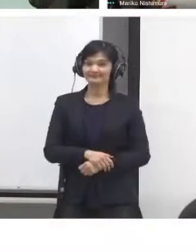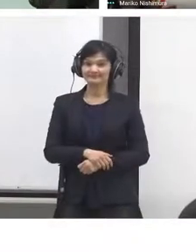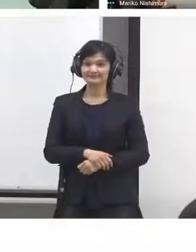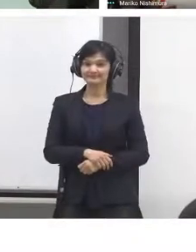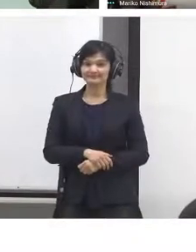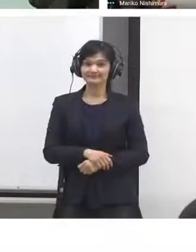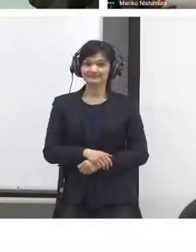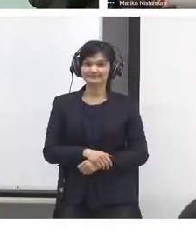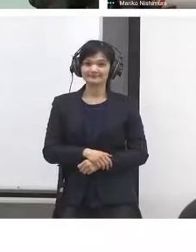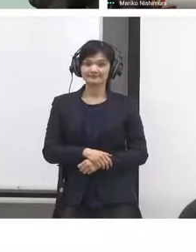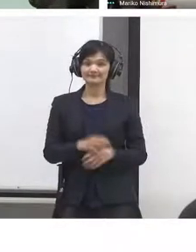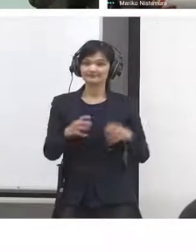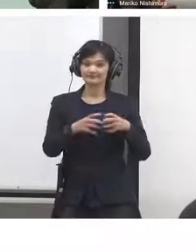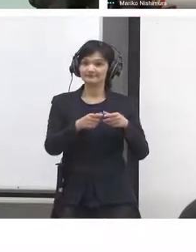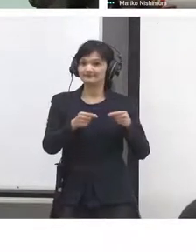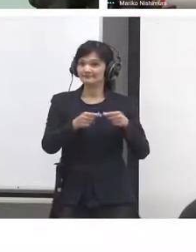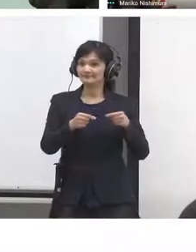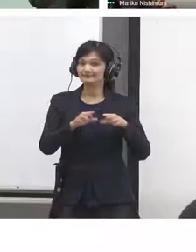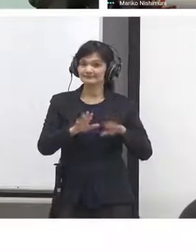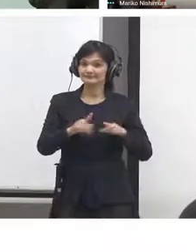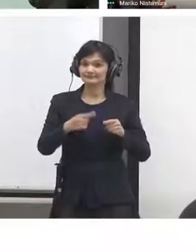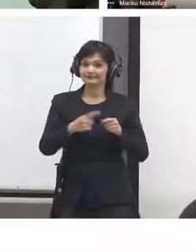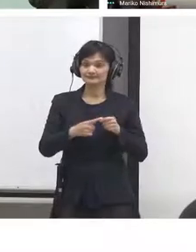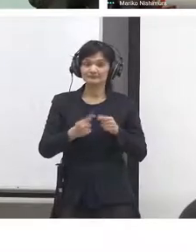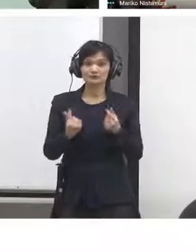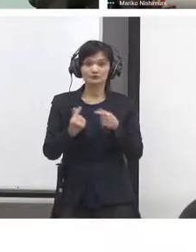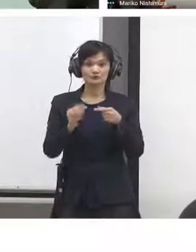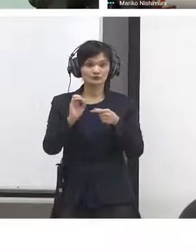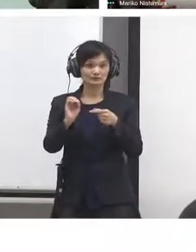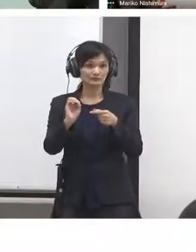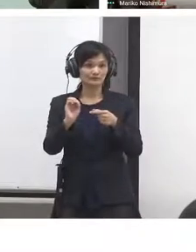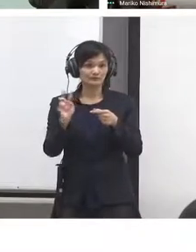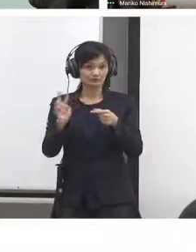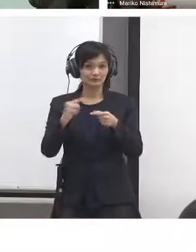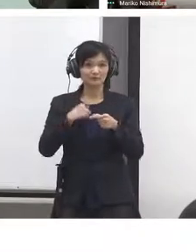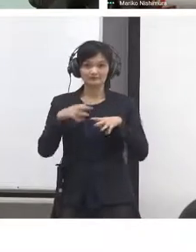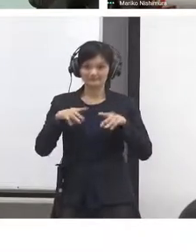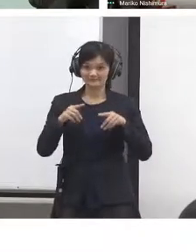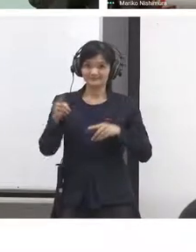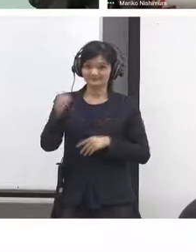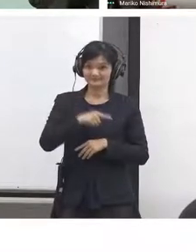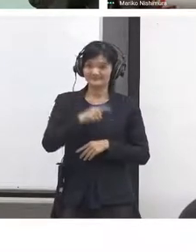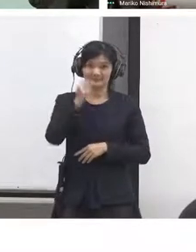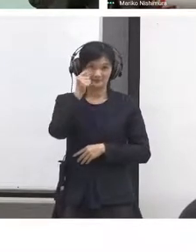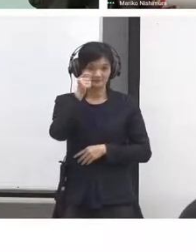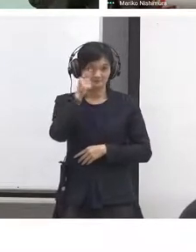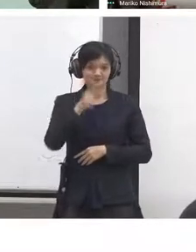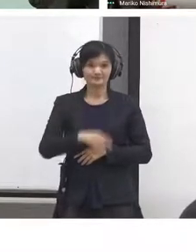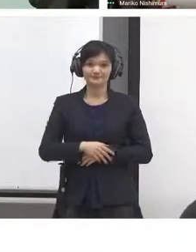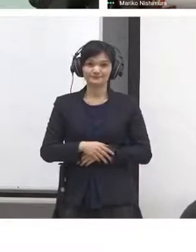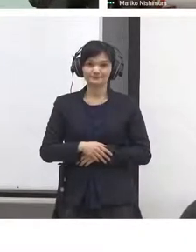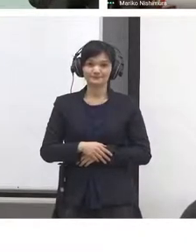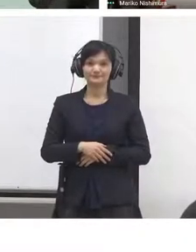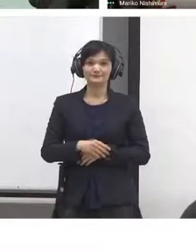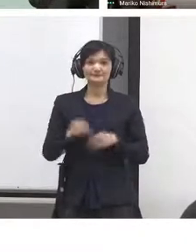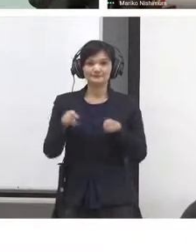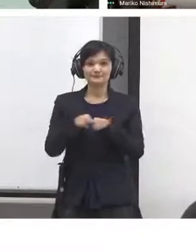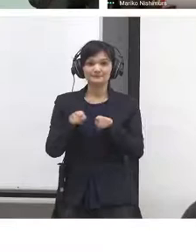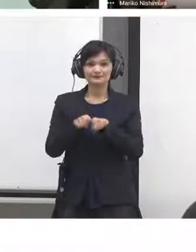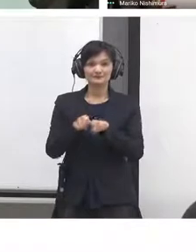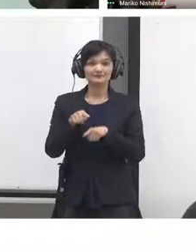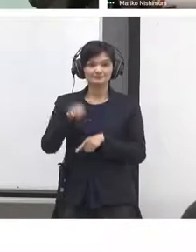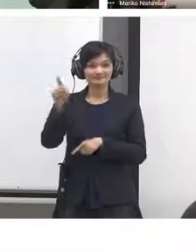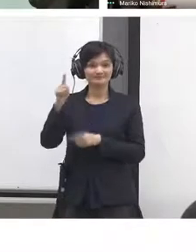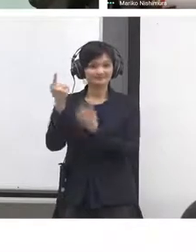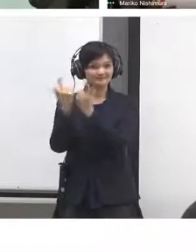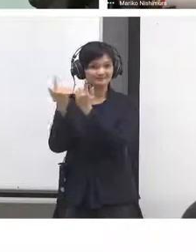come to Tainan. Usually GovZero Summit happens in Taipei, and all people from Taipei,